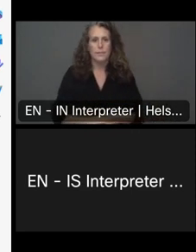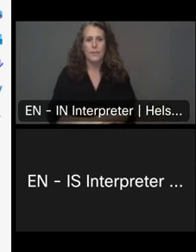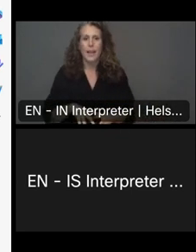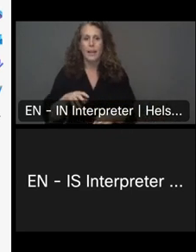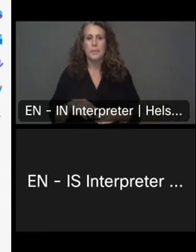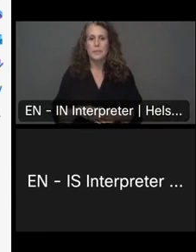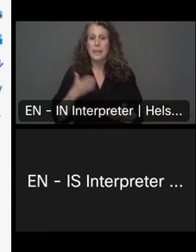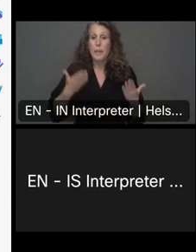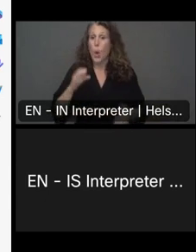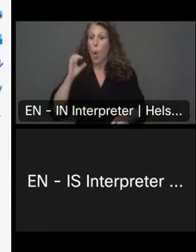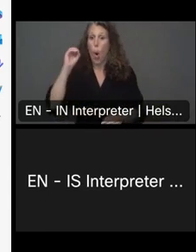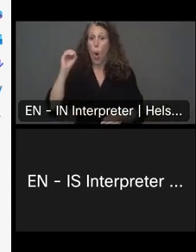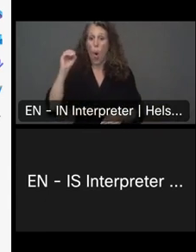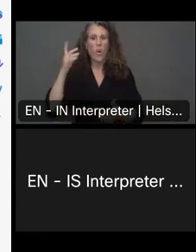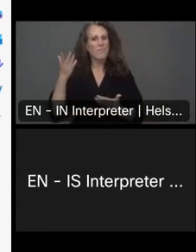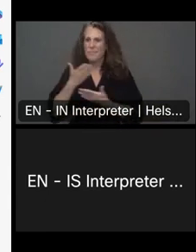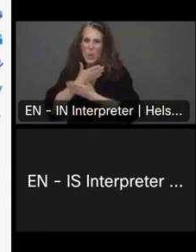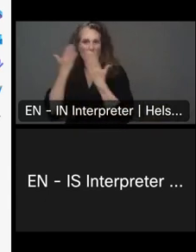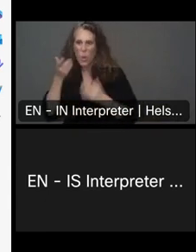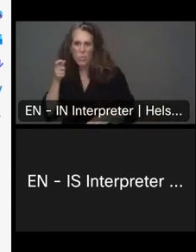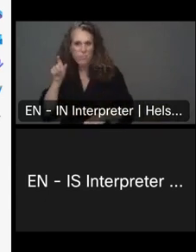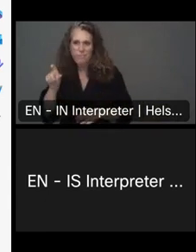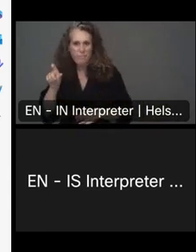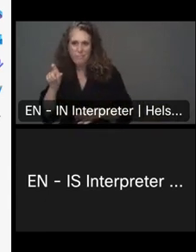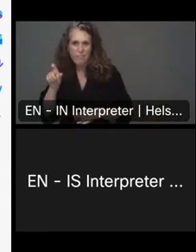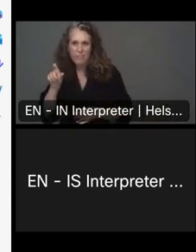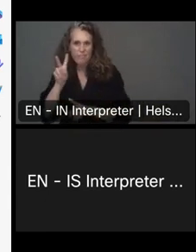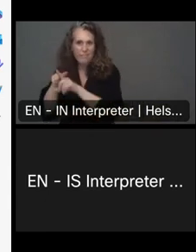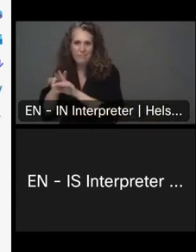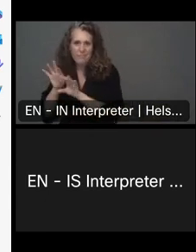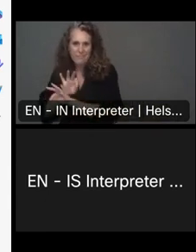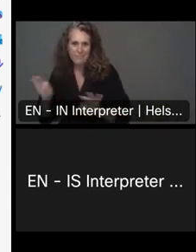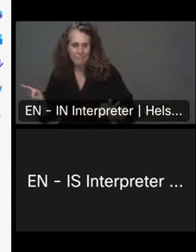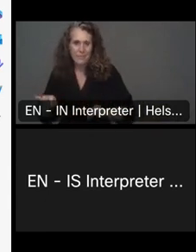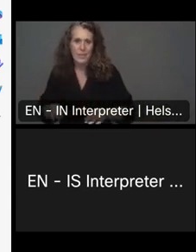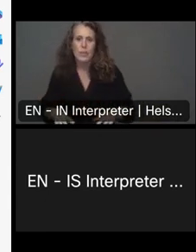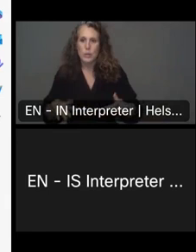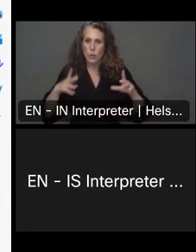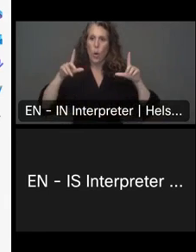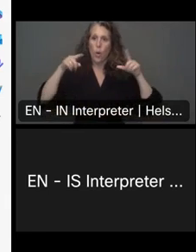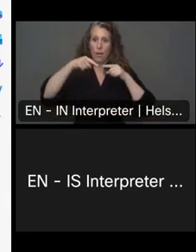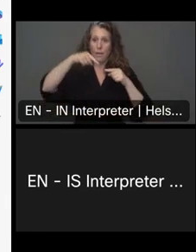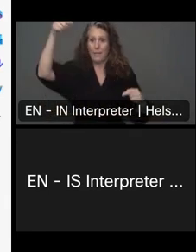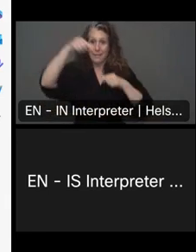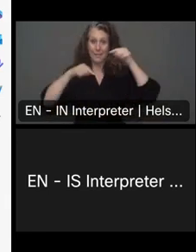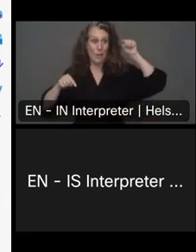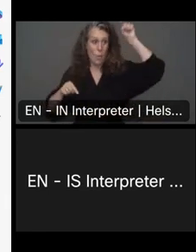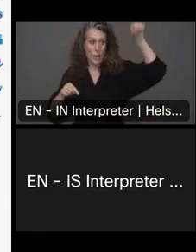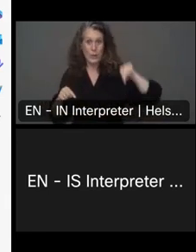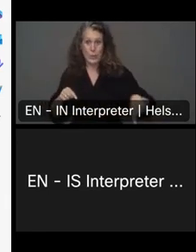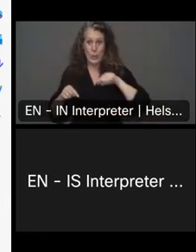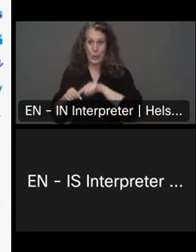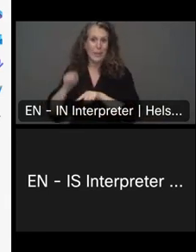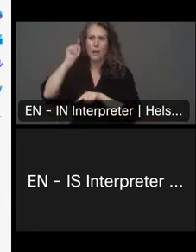permits lexicalization of A, E, and I, but not all four corners. It will be more economical. The same economy principle